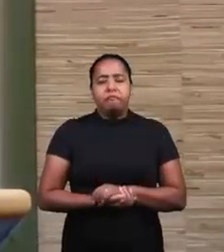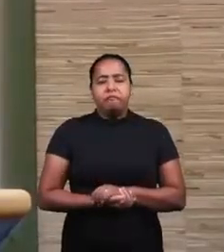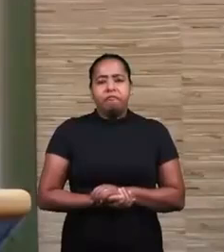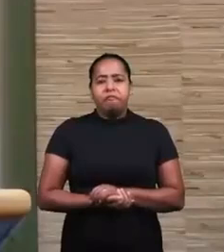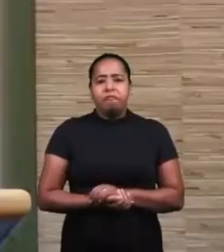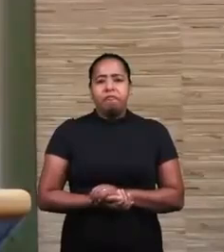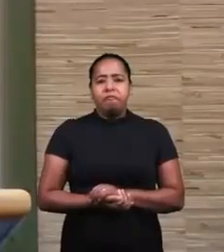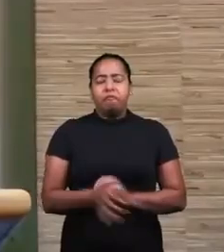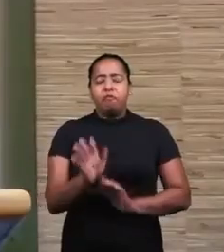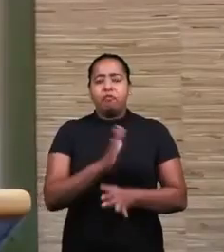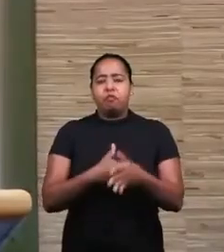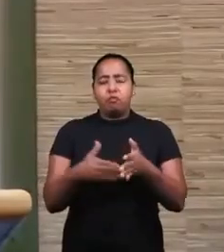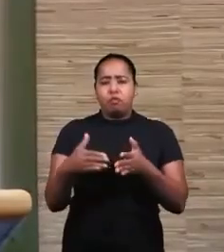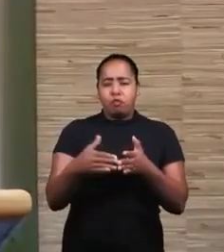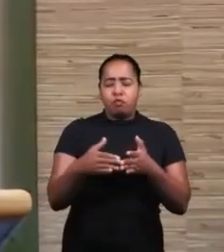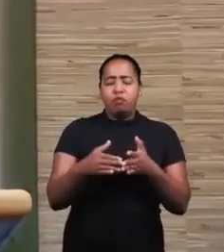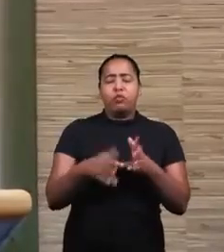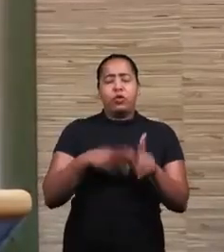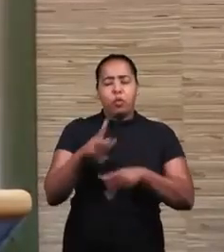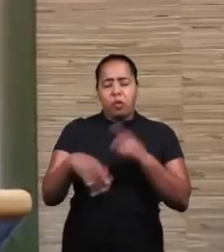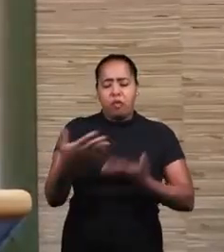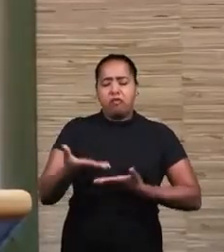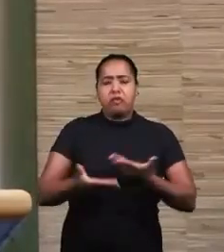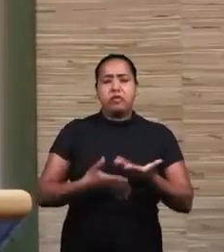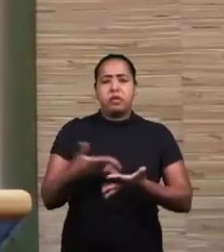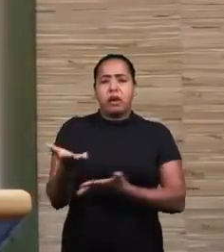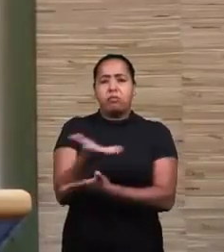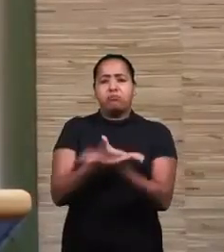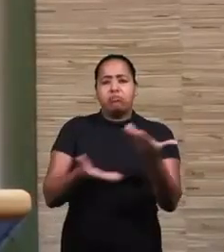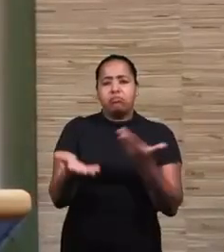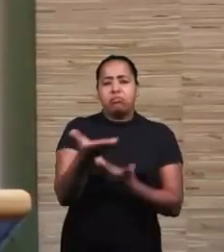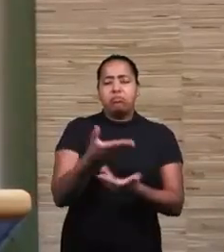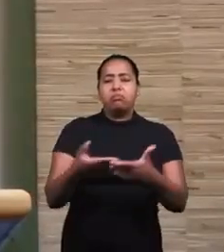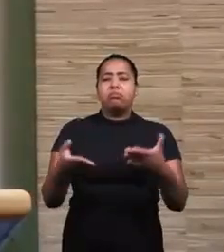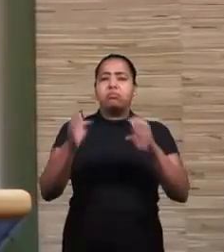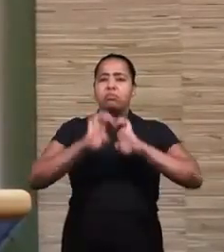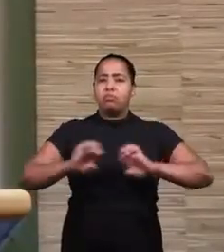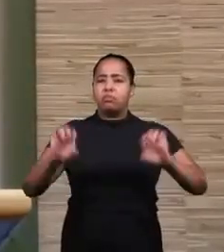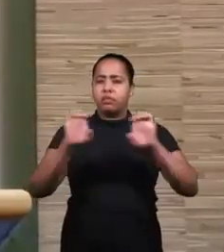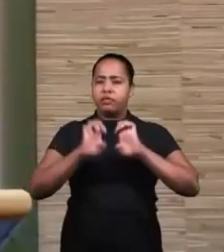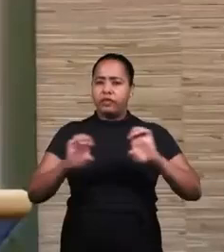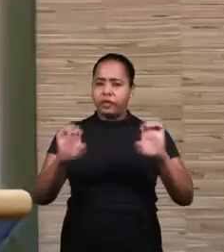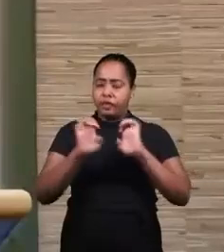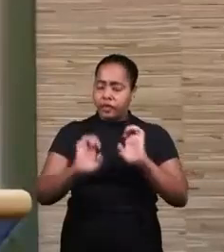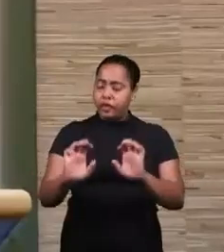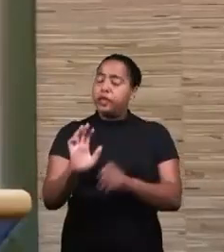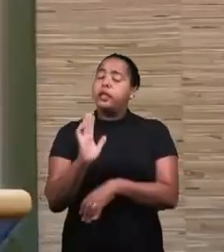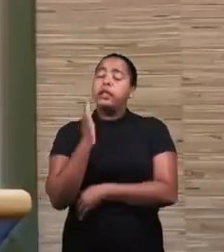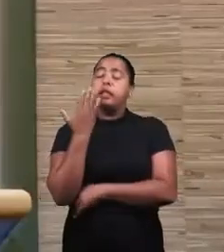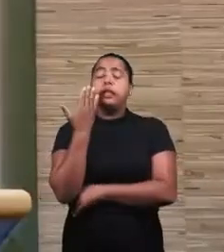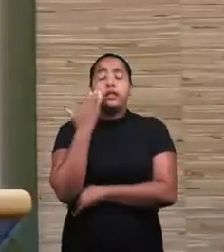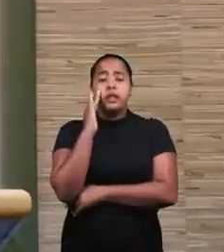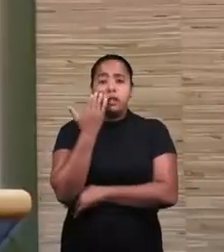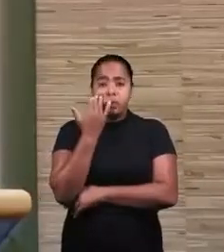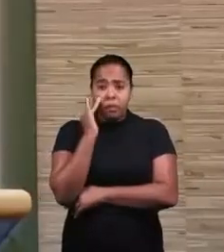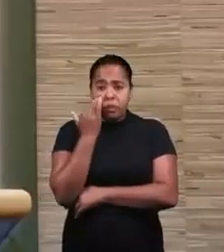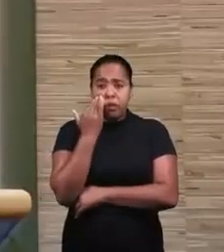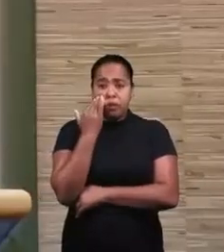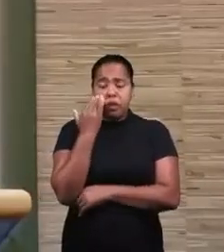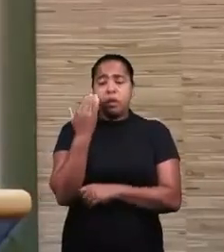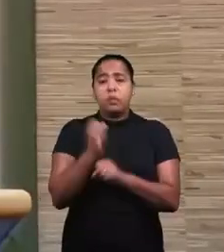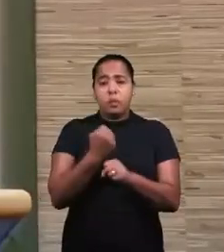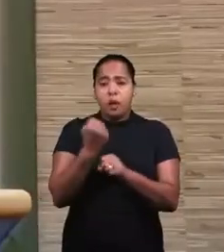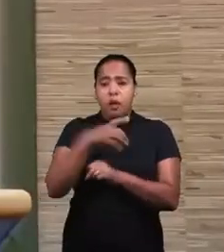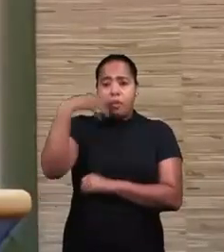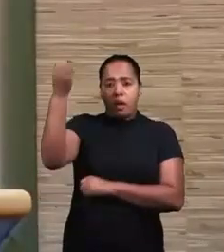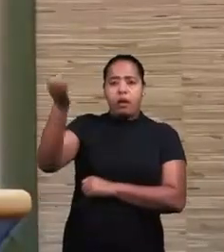the participation of our brethren. They are evangelizing. They are understanding a revealed work. This is the great secret